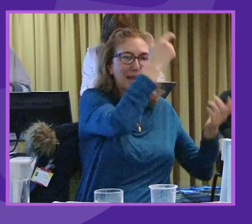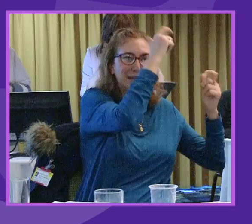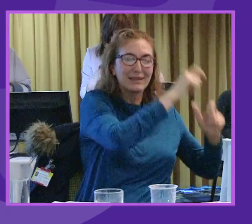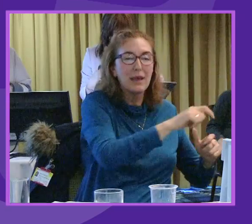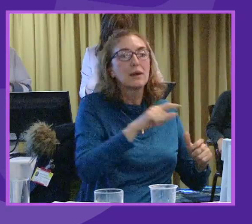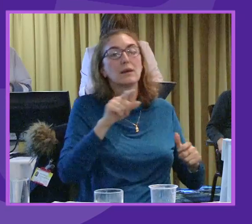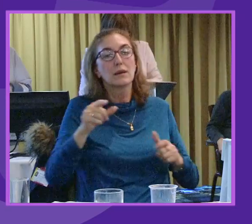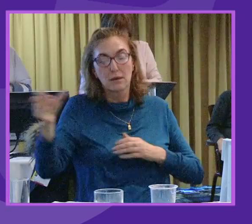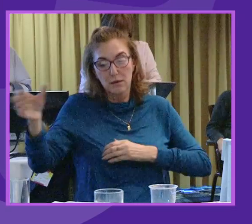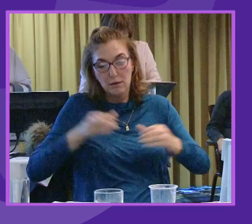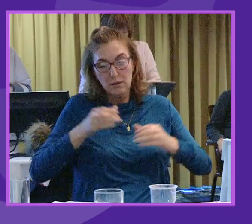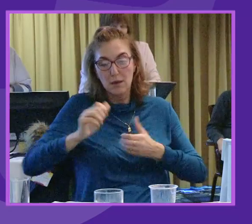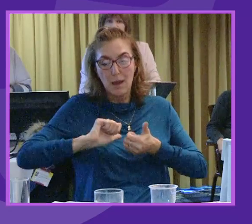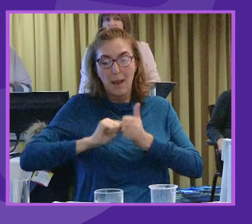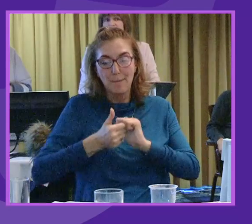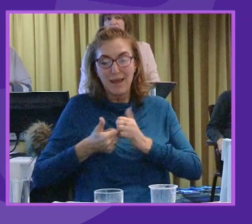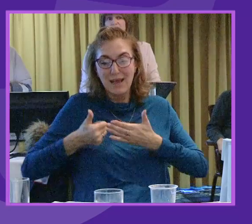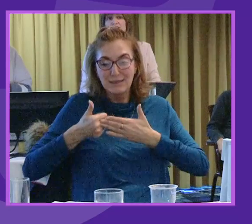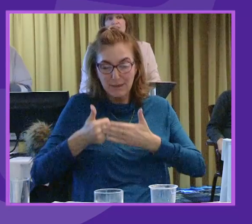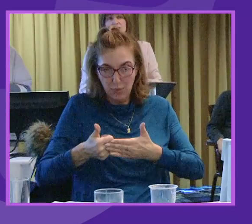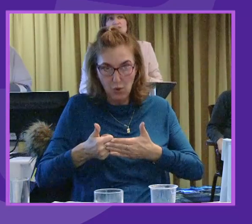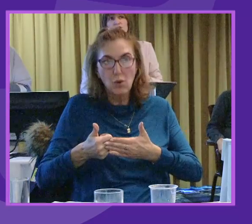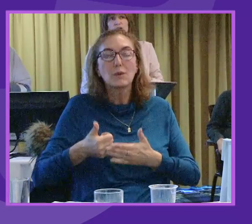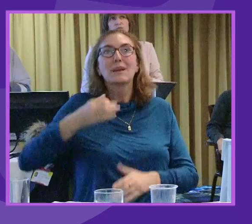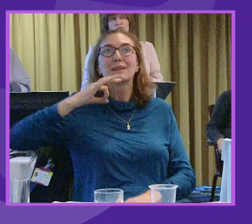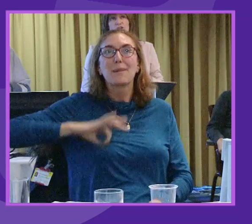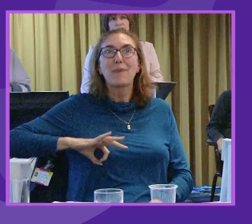for employing peer support workers is